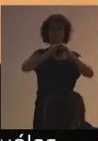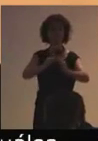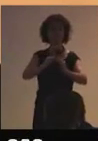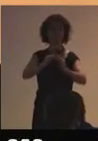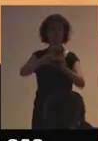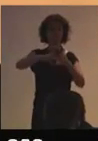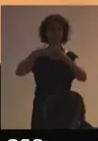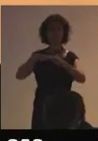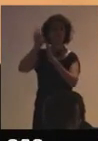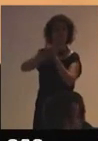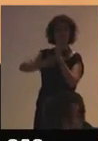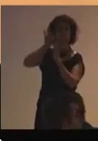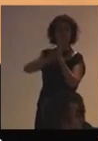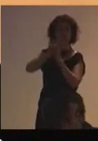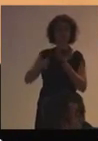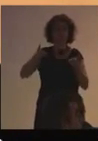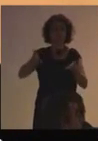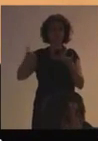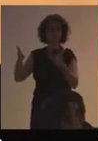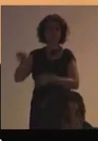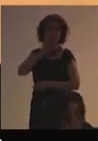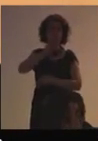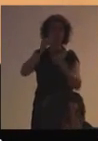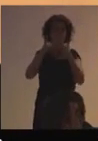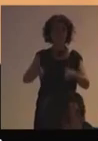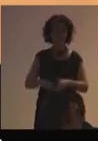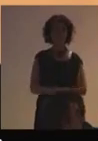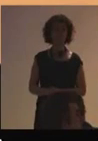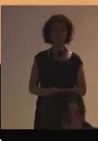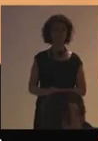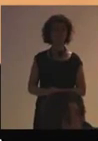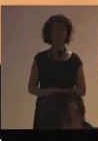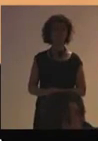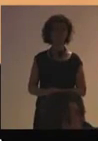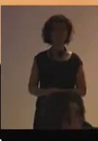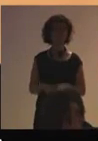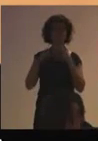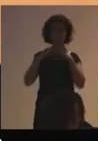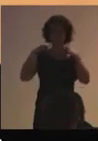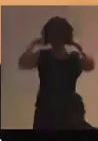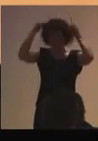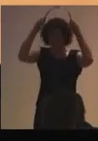challenges to develop software-assisted applications with rich internet applications?